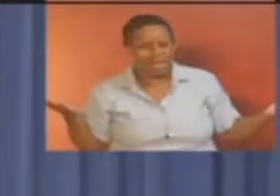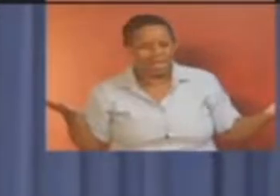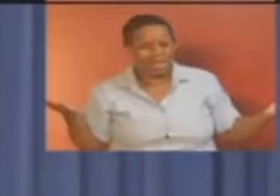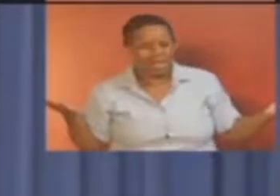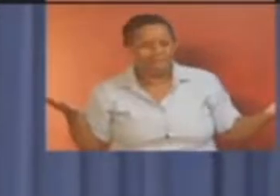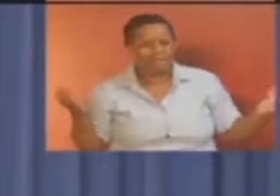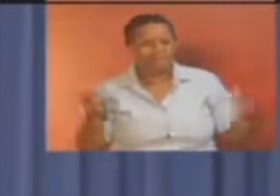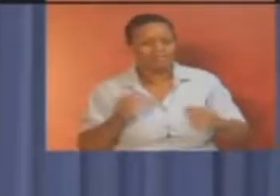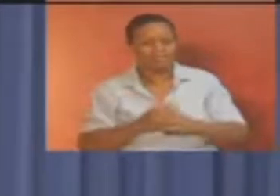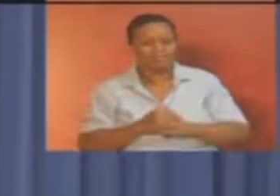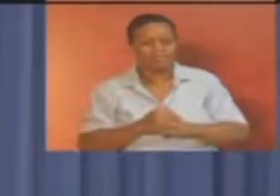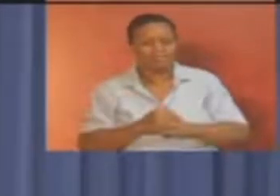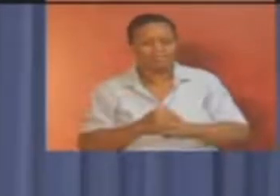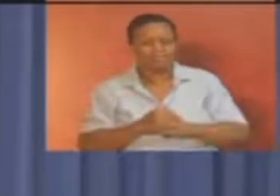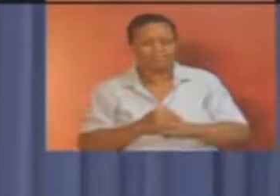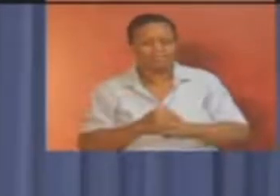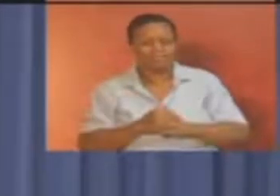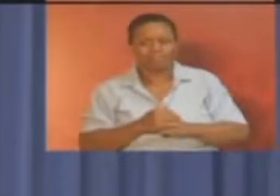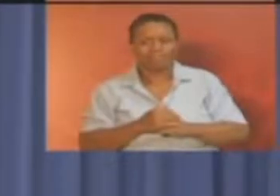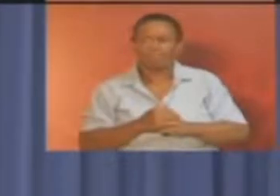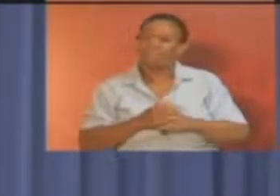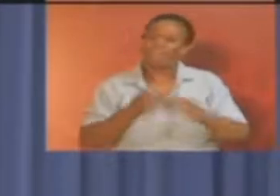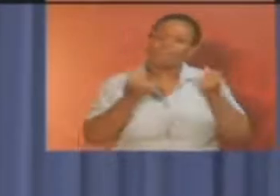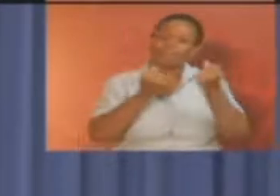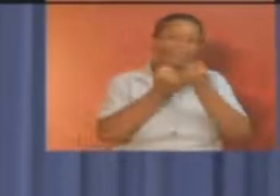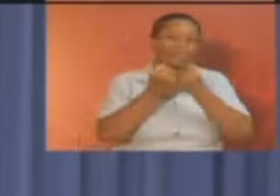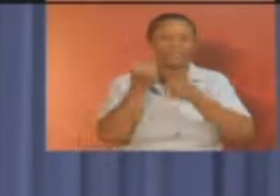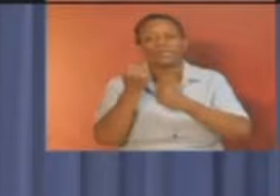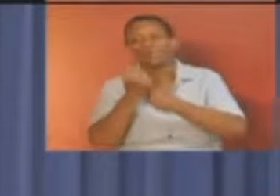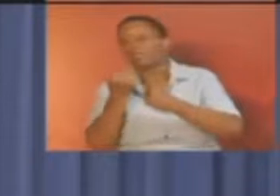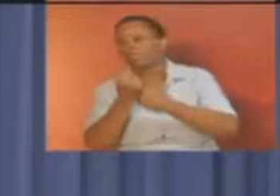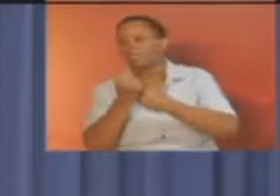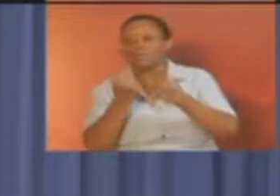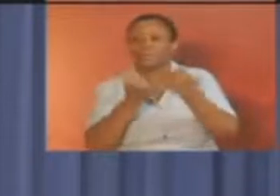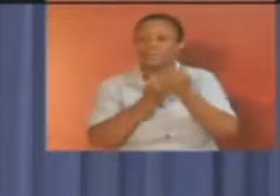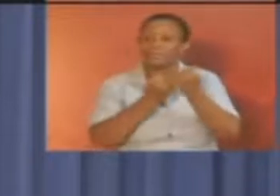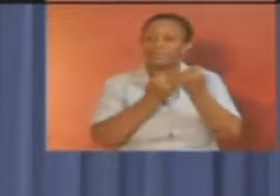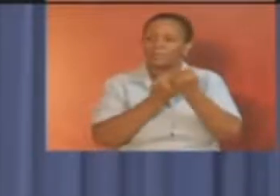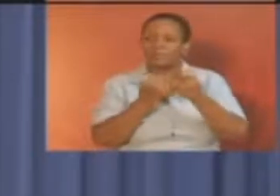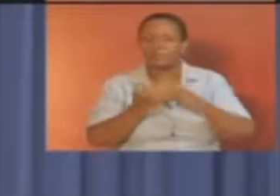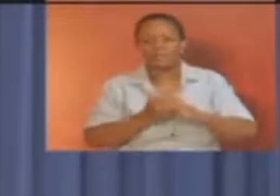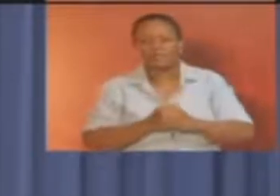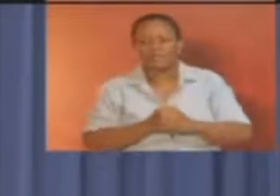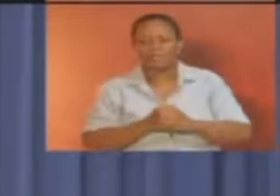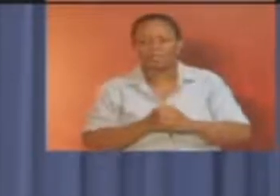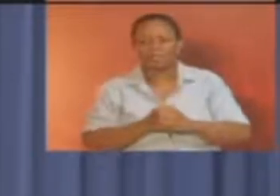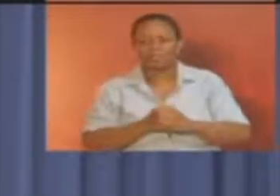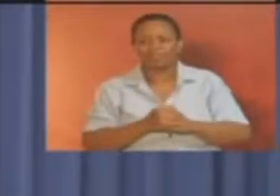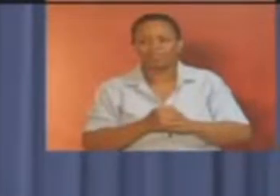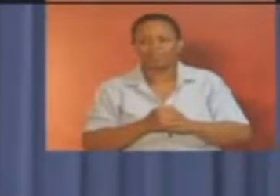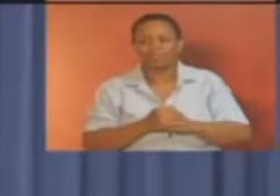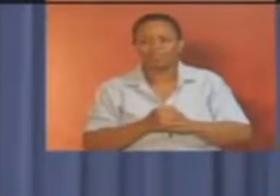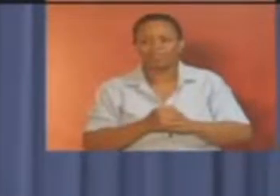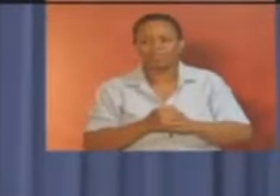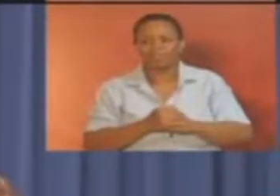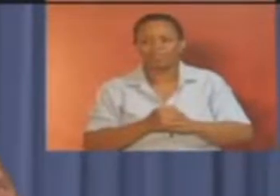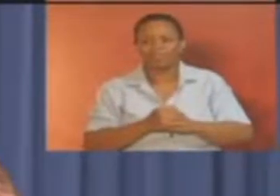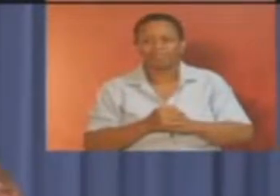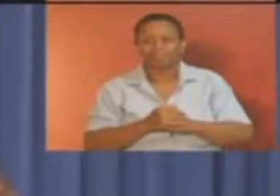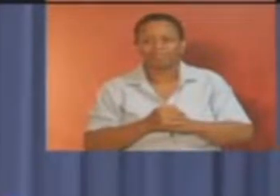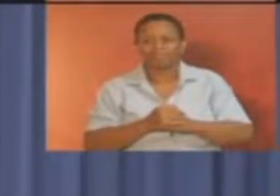you could ask me, I don't know where I got COVID from. Honestly. I was